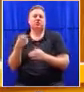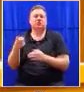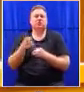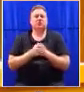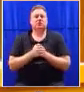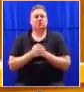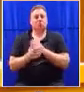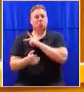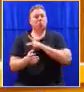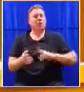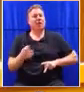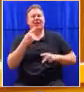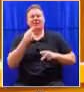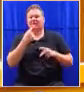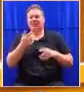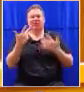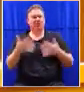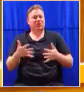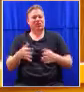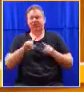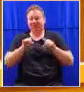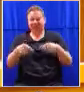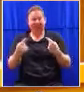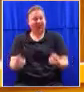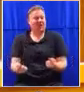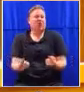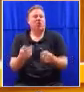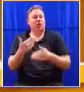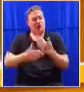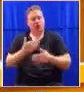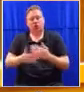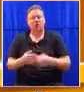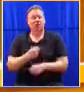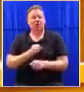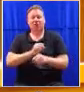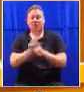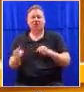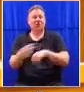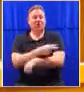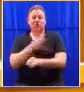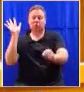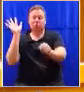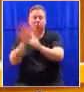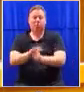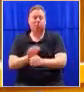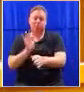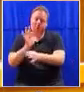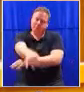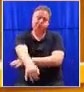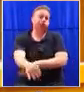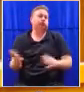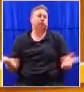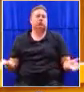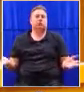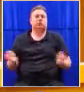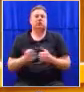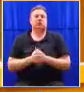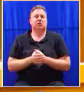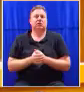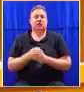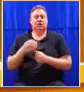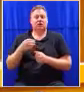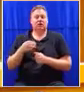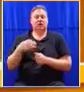has admitted that they've lost the battle against this virus. Hospitals in the province have long reached full capacity. Healthcare workers are